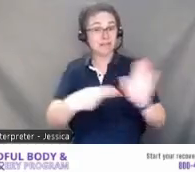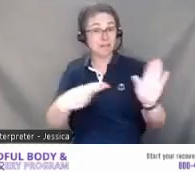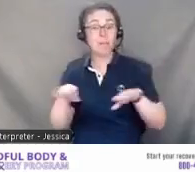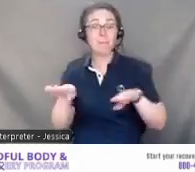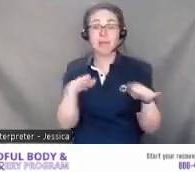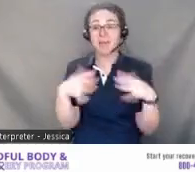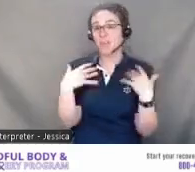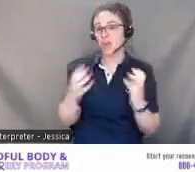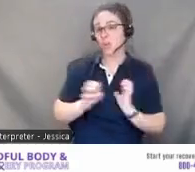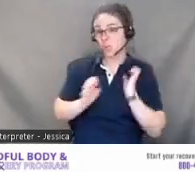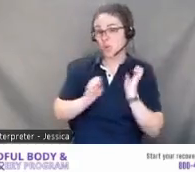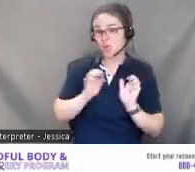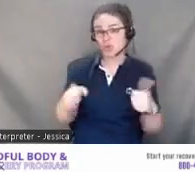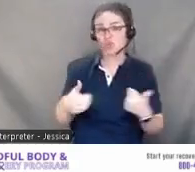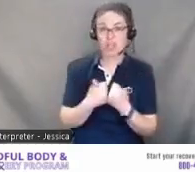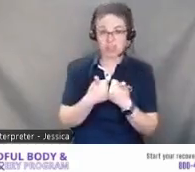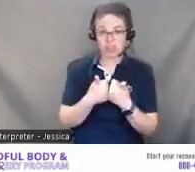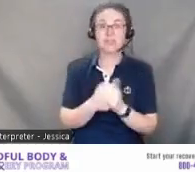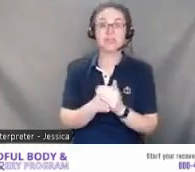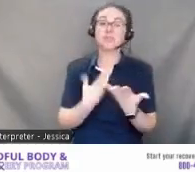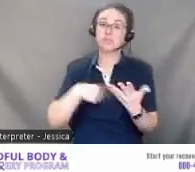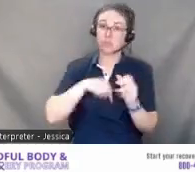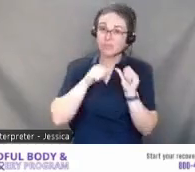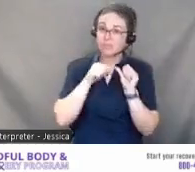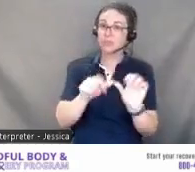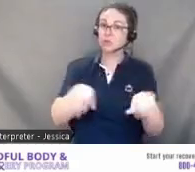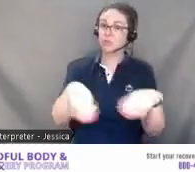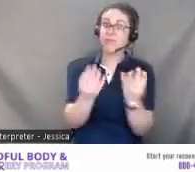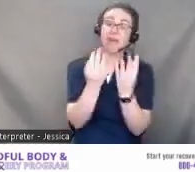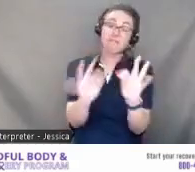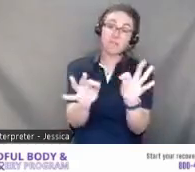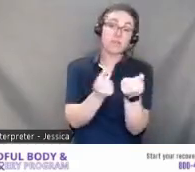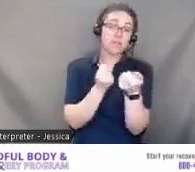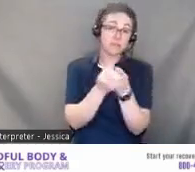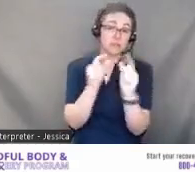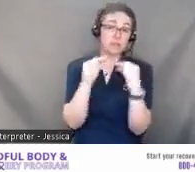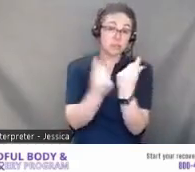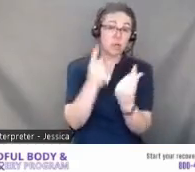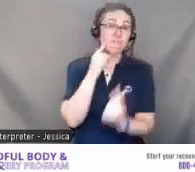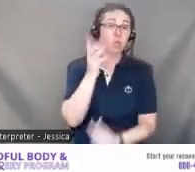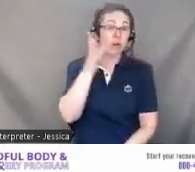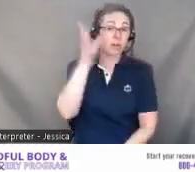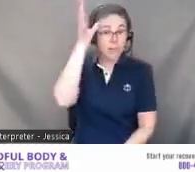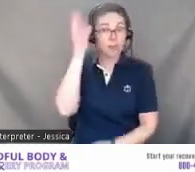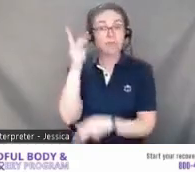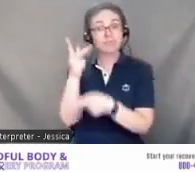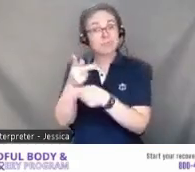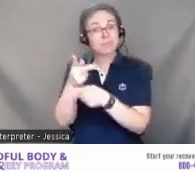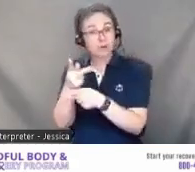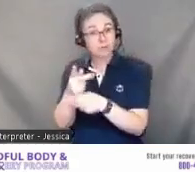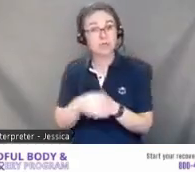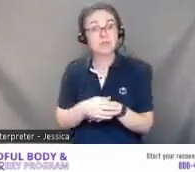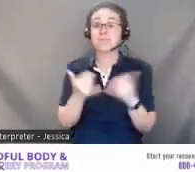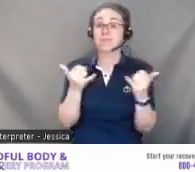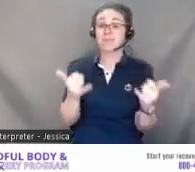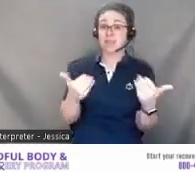emotional challenges. And I just want to announce that we continue to provide free support groups for parents and caregivers. We now